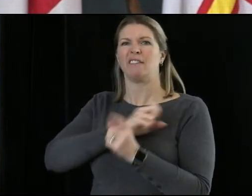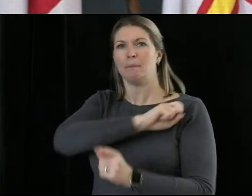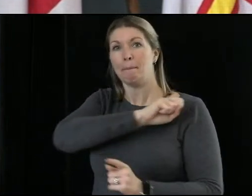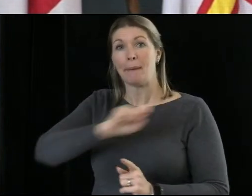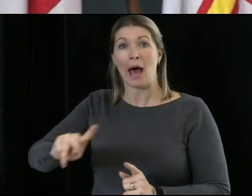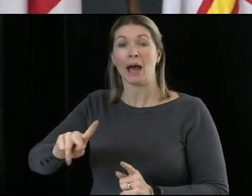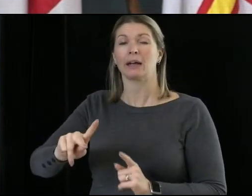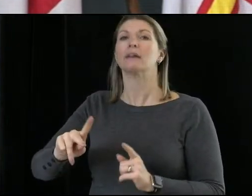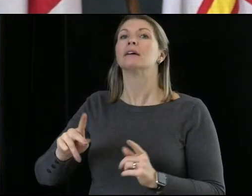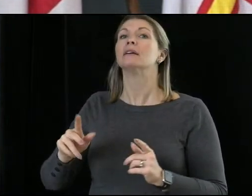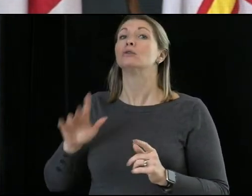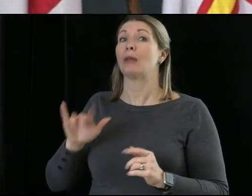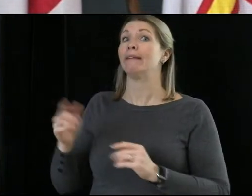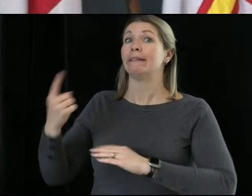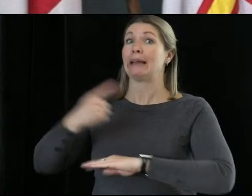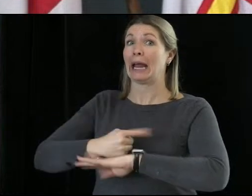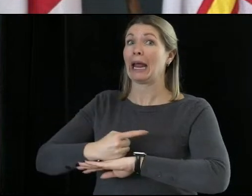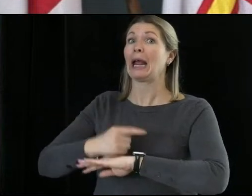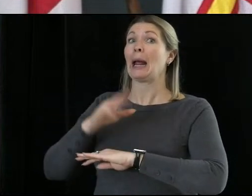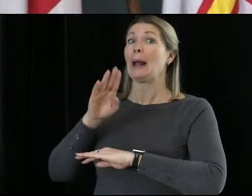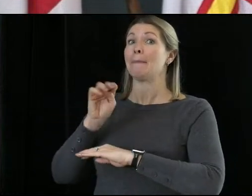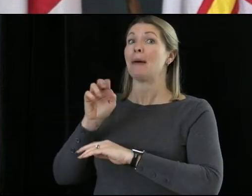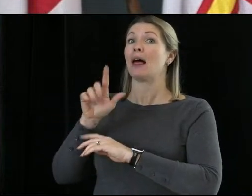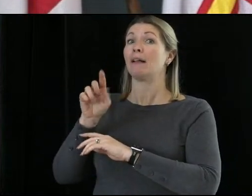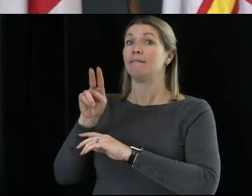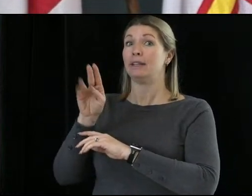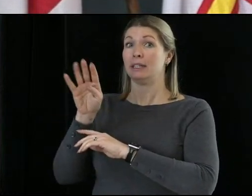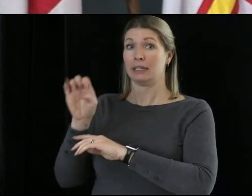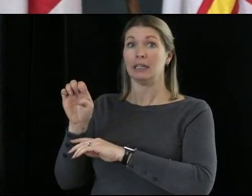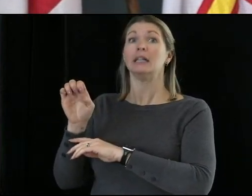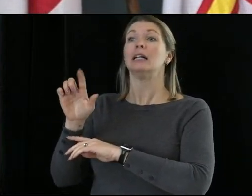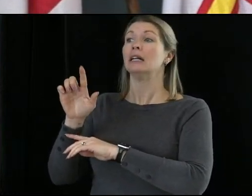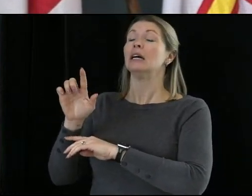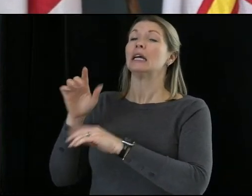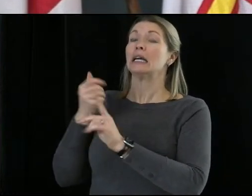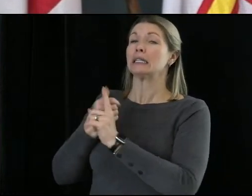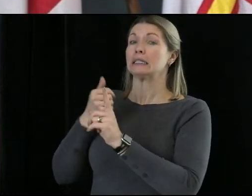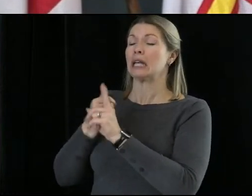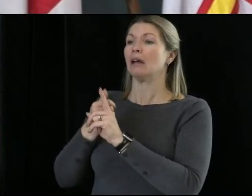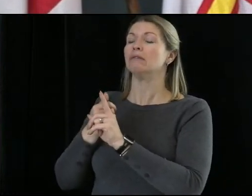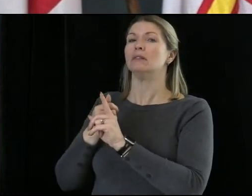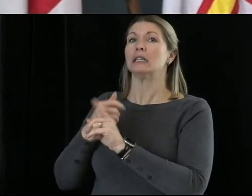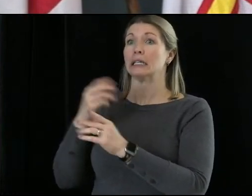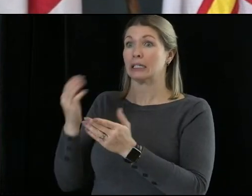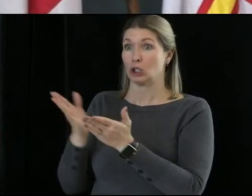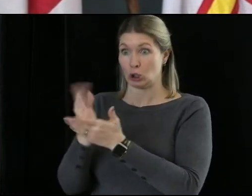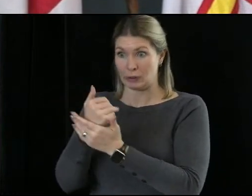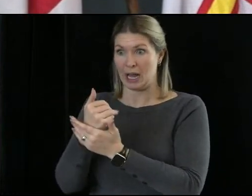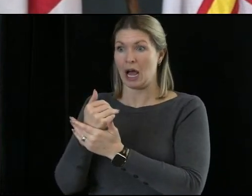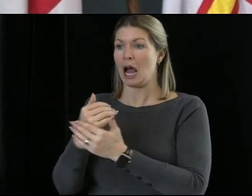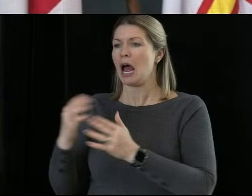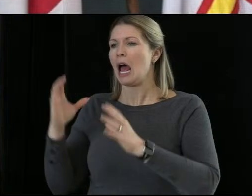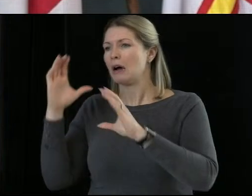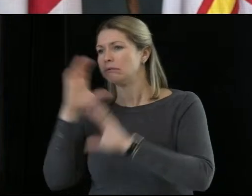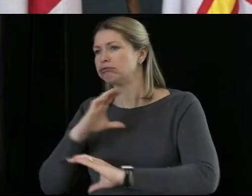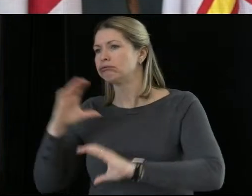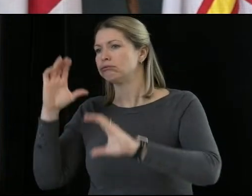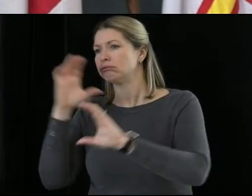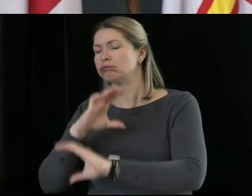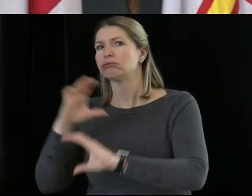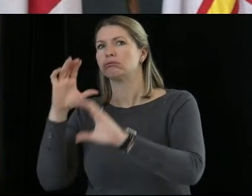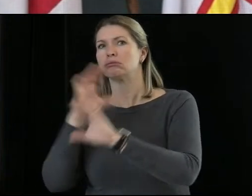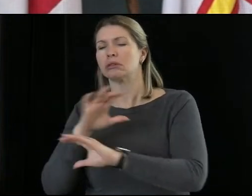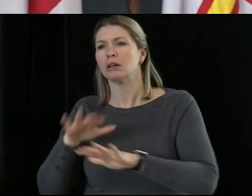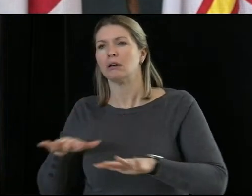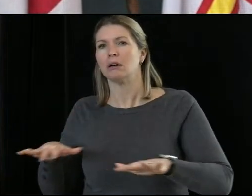rescue teams and so on. And it took place over multiple days, and there was no darker day for